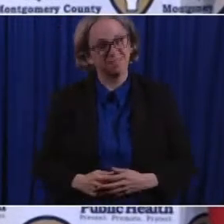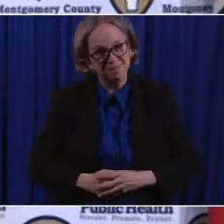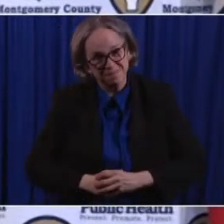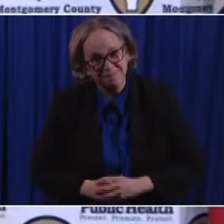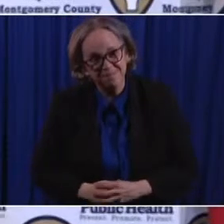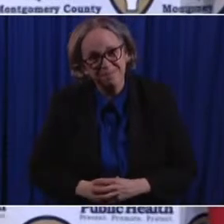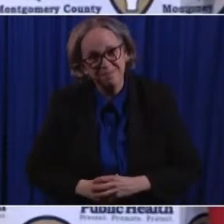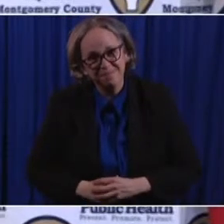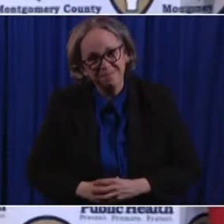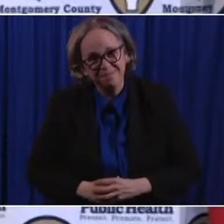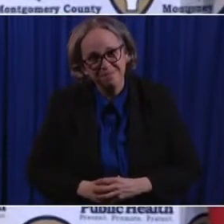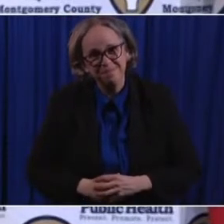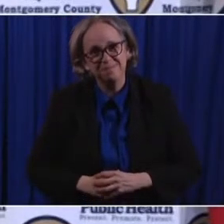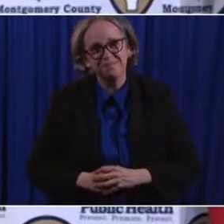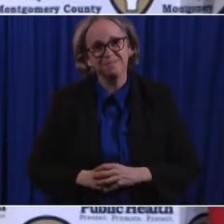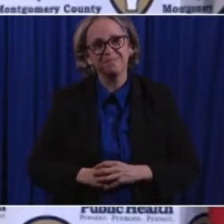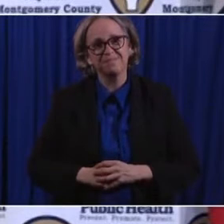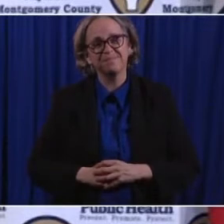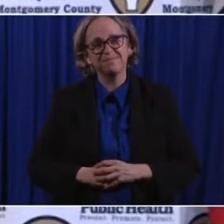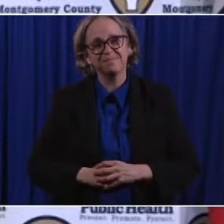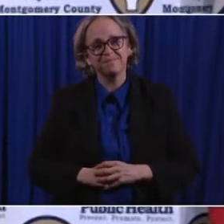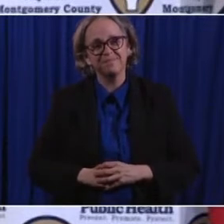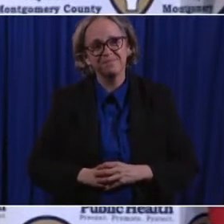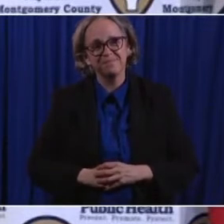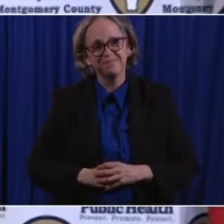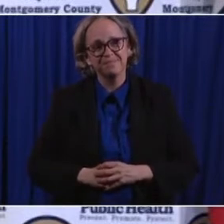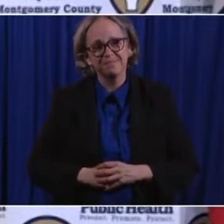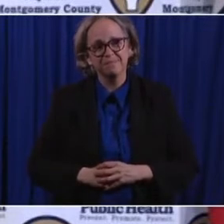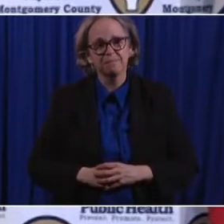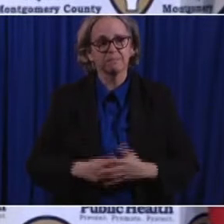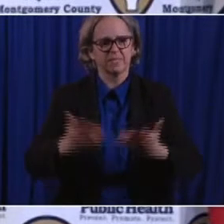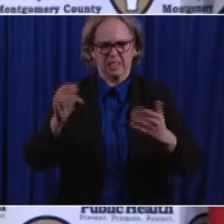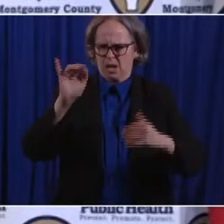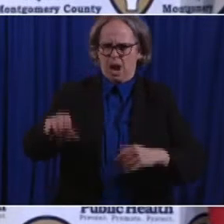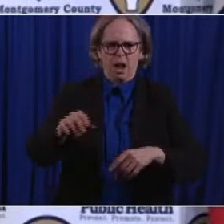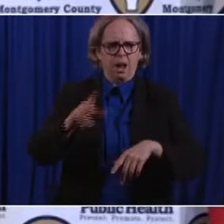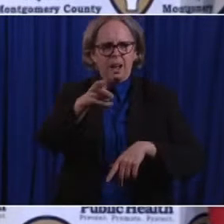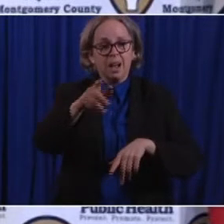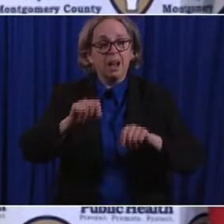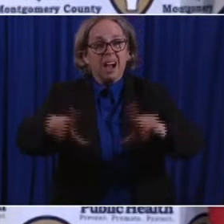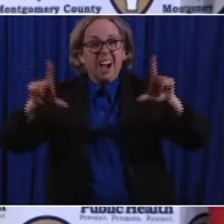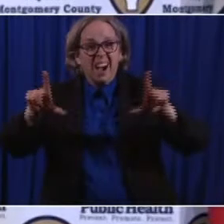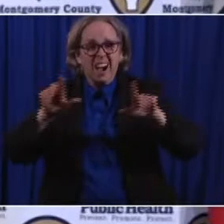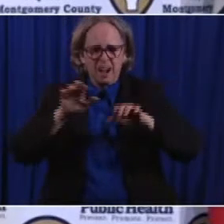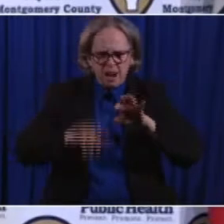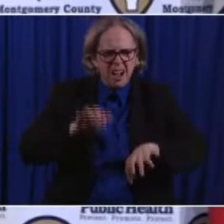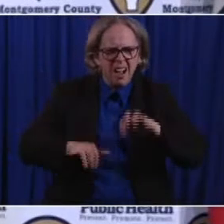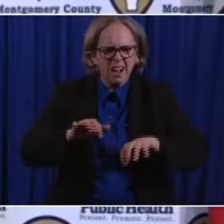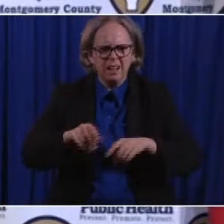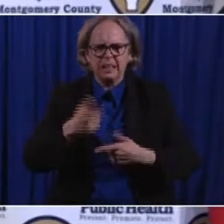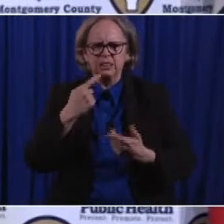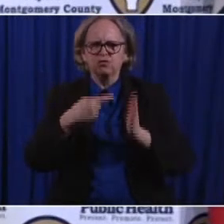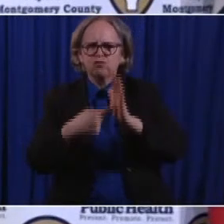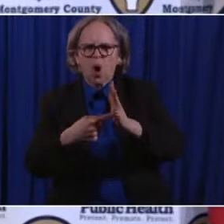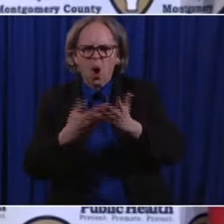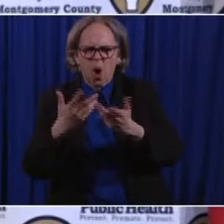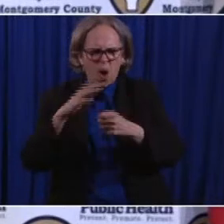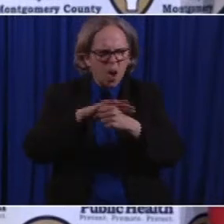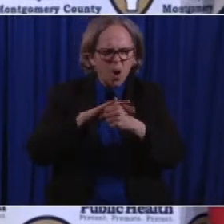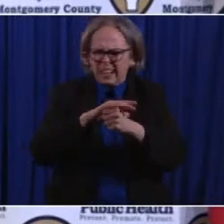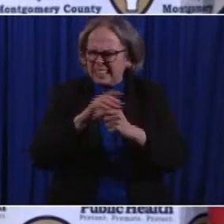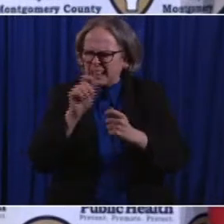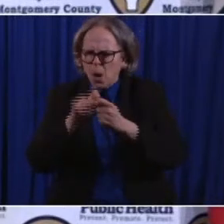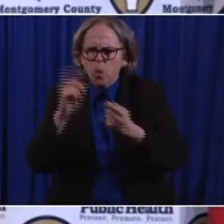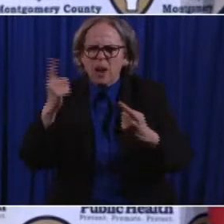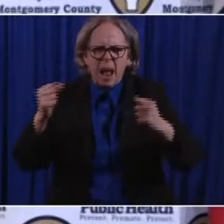coronavirus.ohio.gov/mass vaccination clinics. The site has information on all of our regional mass vaccination clinics, including our mobile